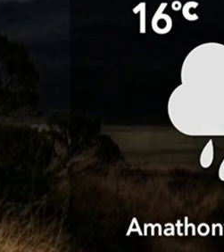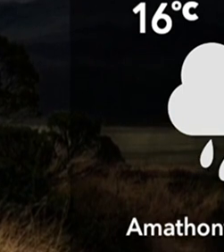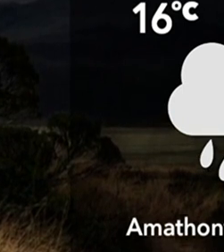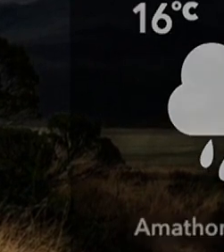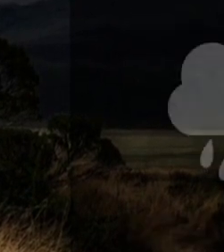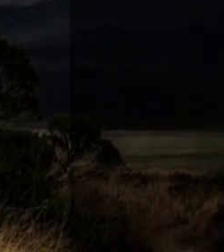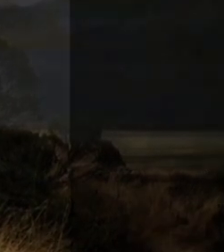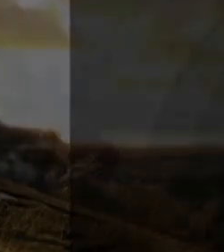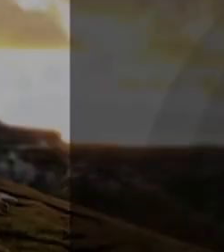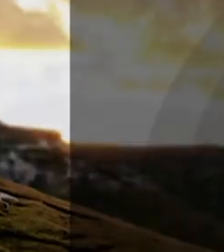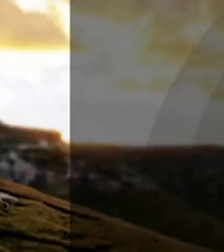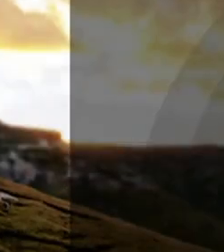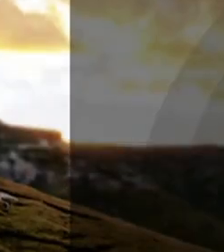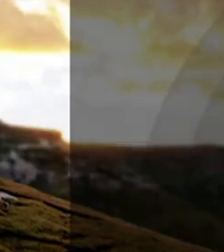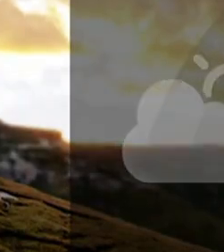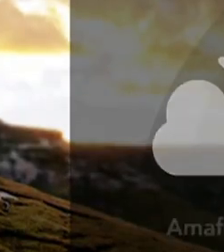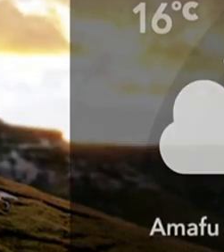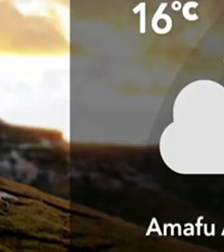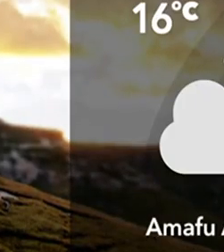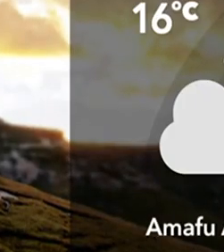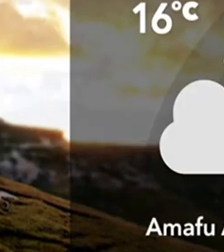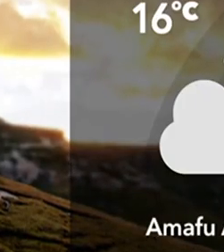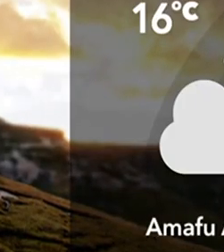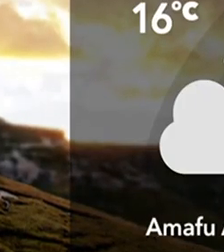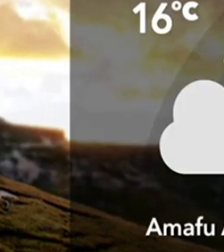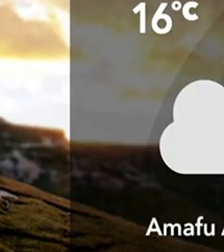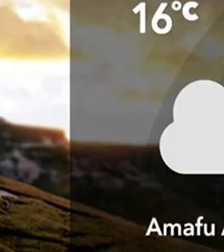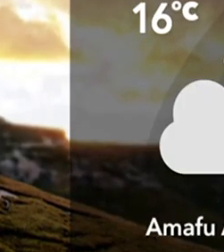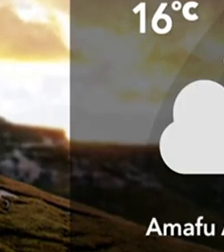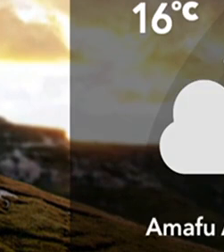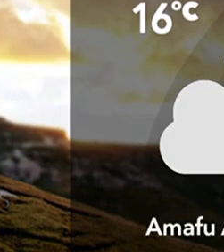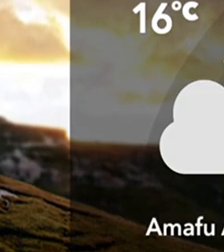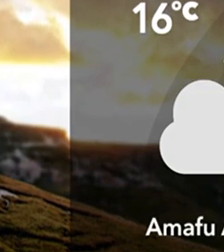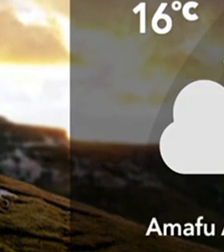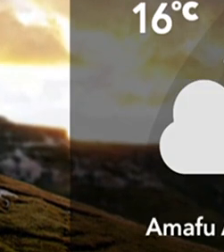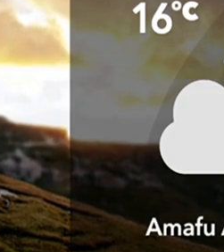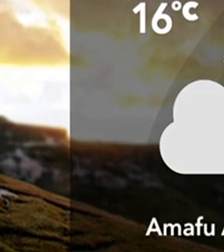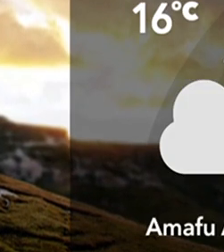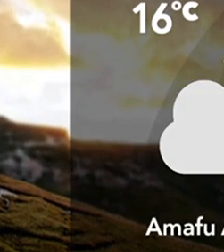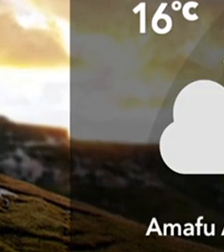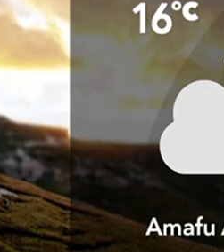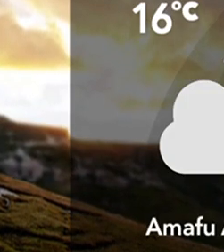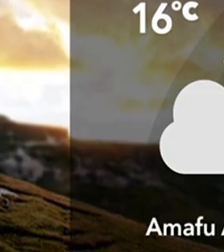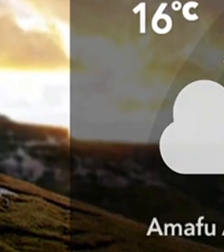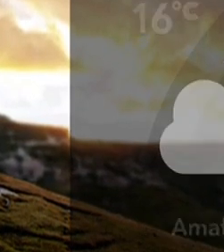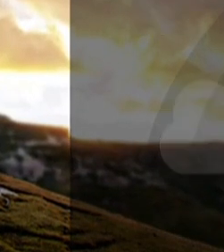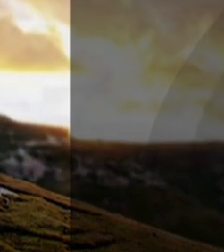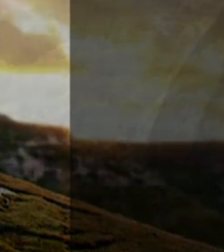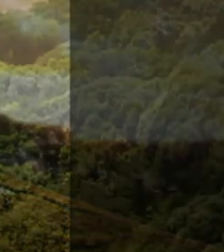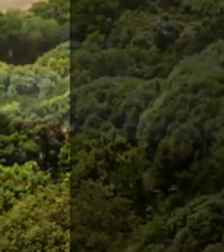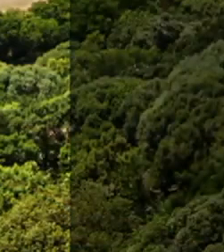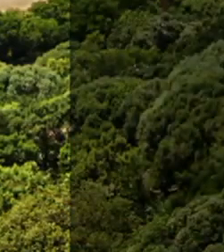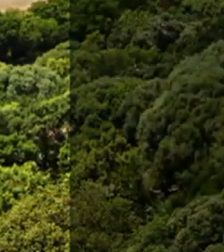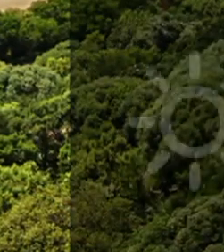ngala 32 degrees omathontsi emvula phaya emini ngomso kwalapha eSasolburg futhi eFreystata ngamashumi mathathu abenanye amafu